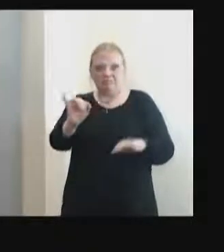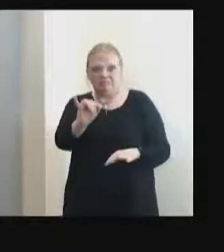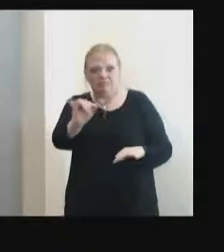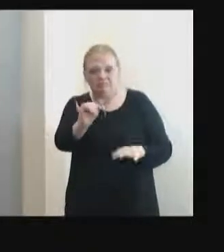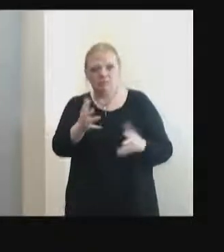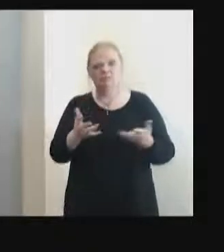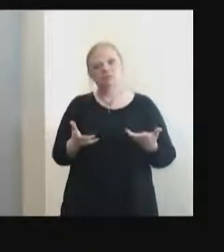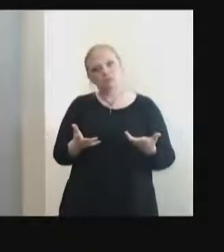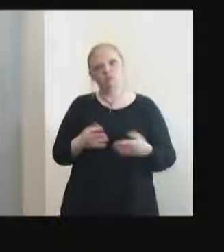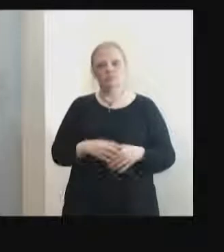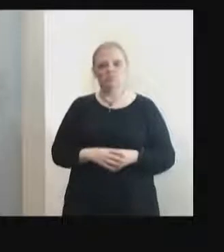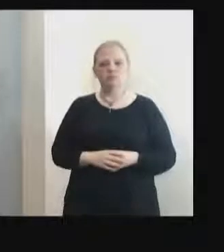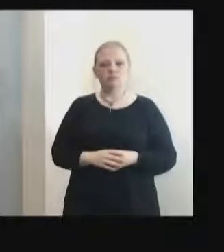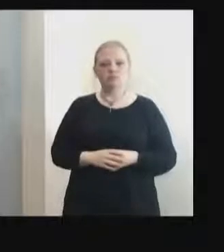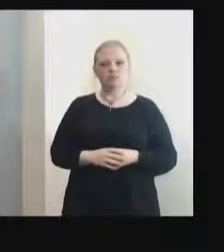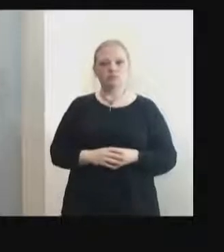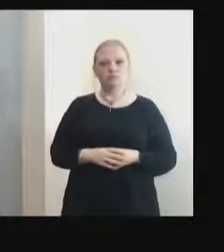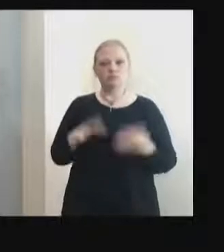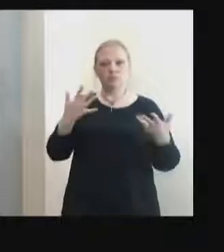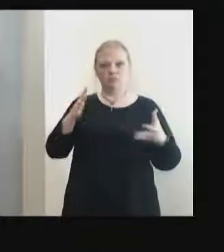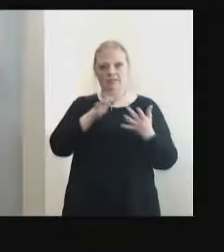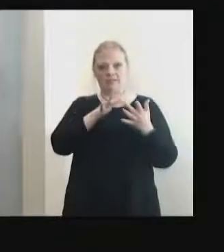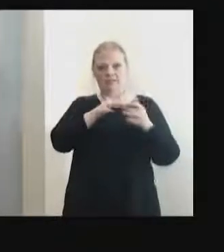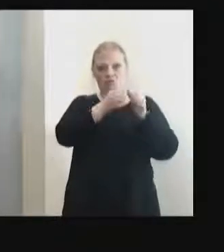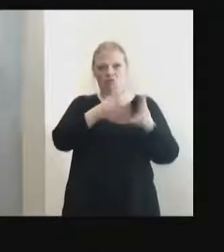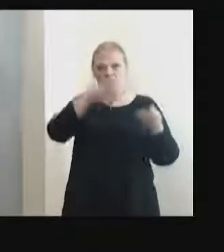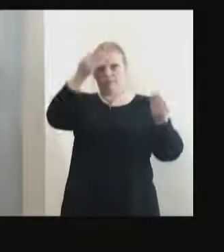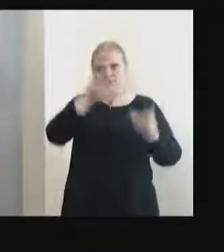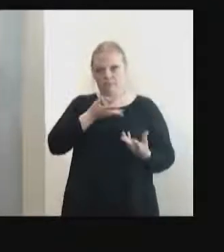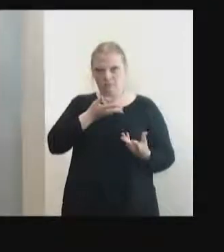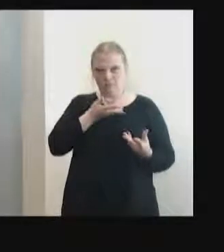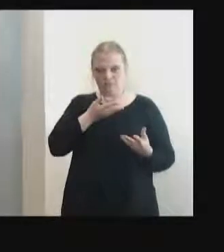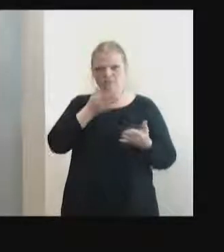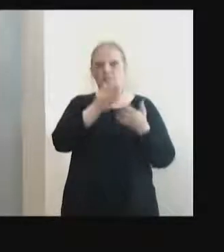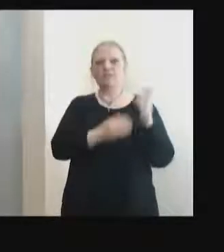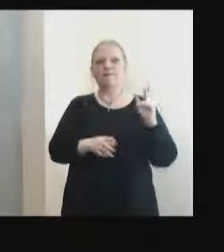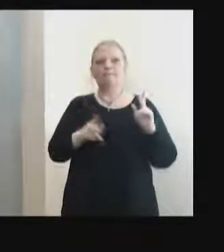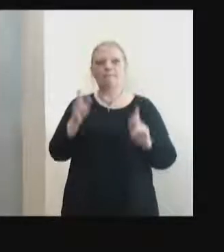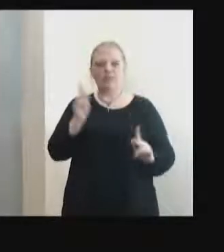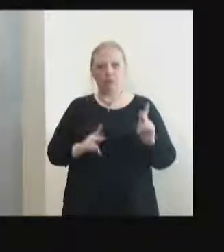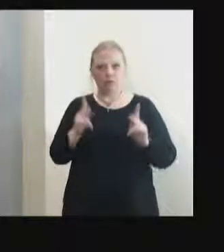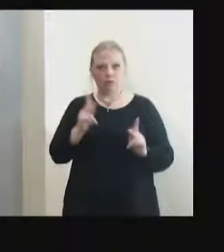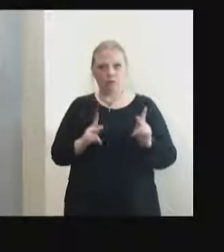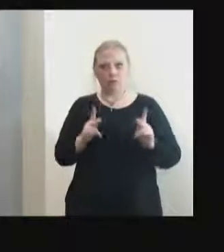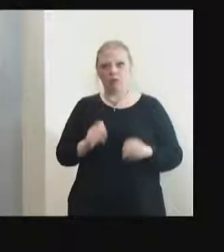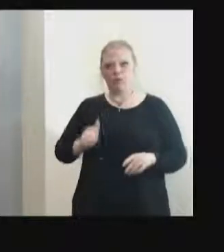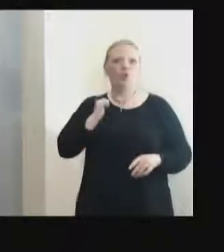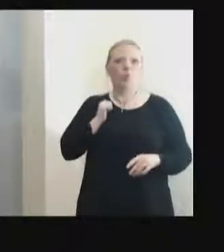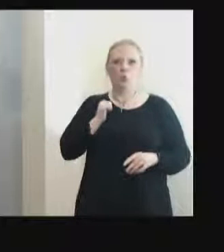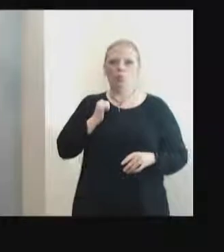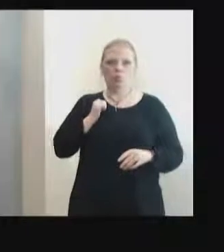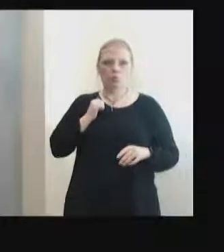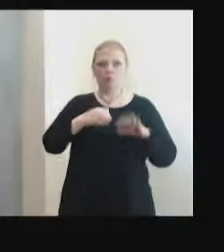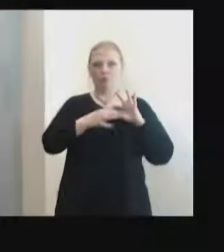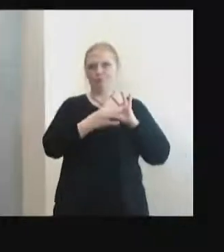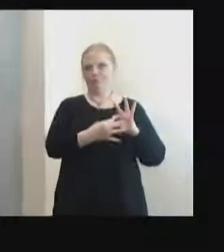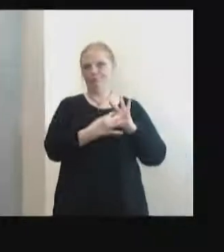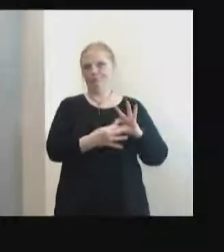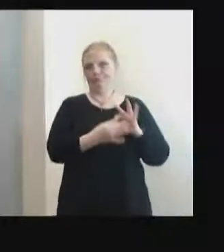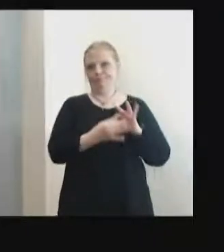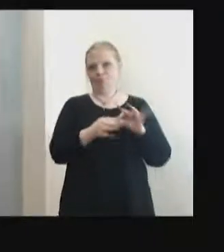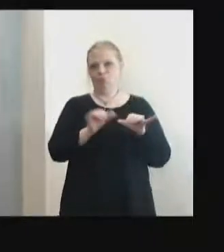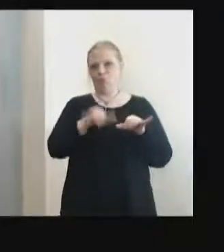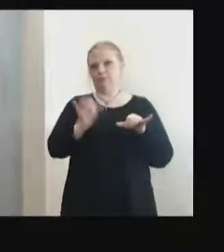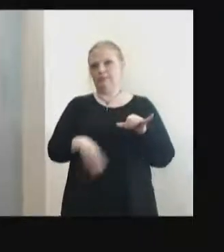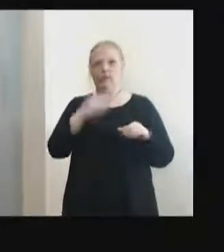transmission. So we've been told from the contact tracers that there's some people that are refusing to cooperate and stay at